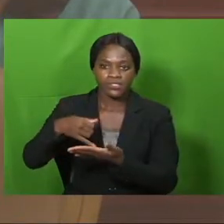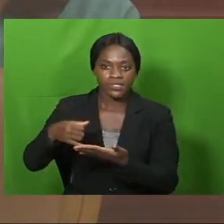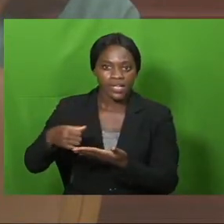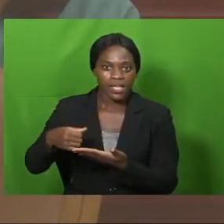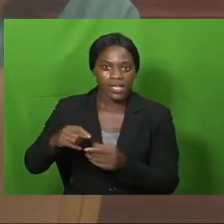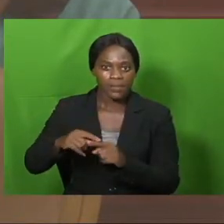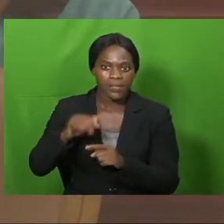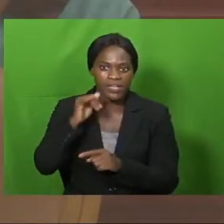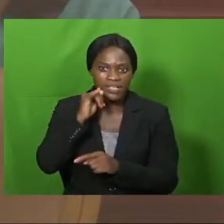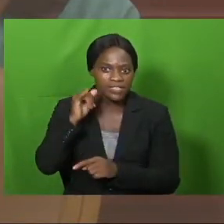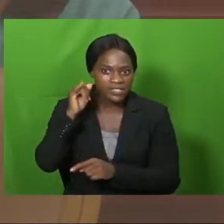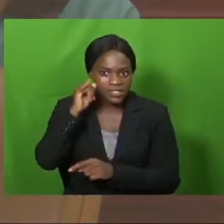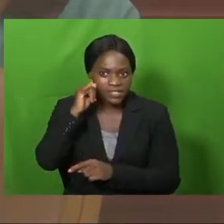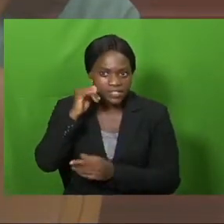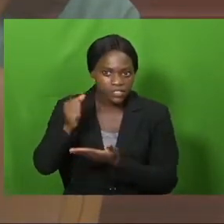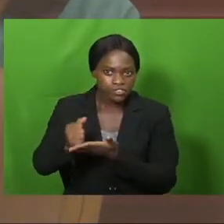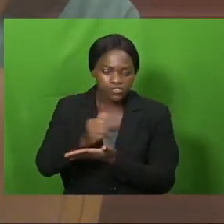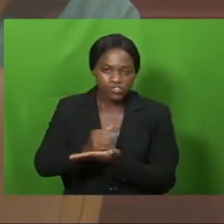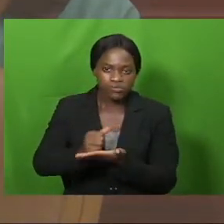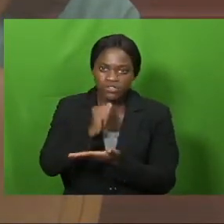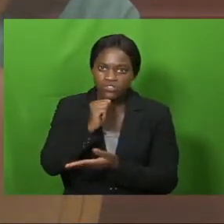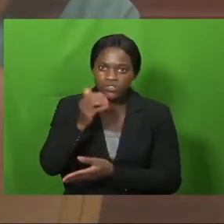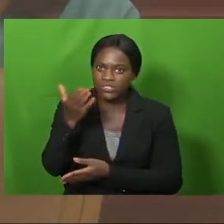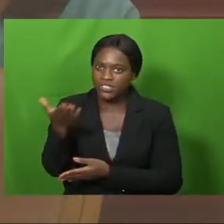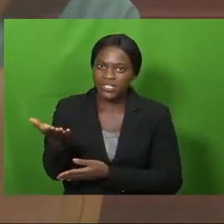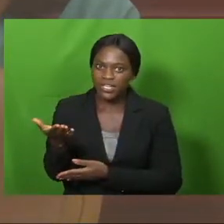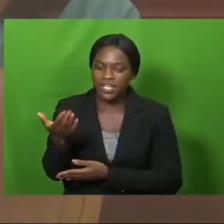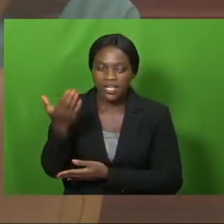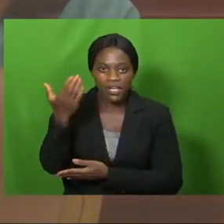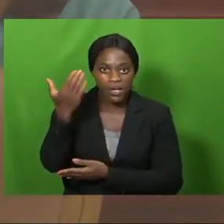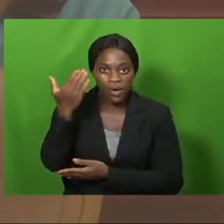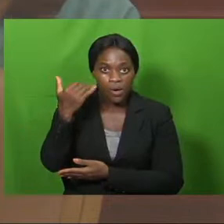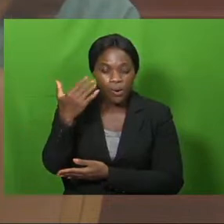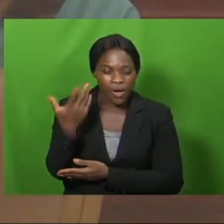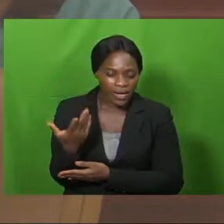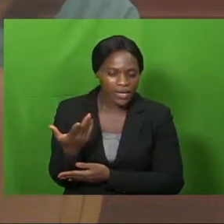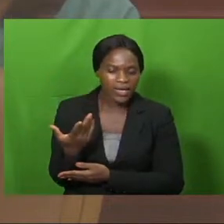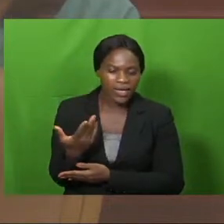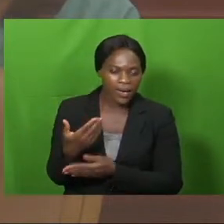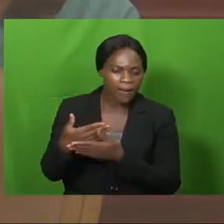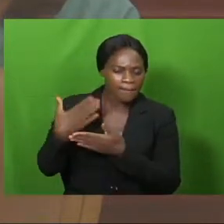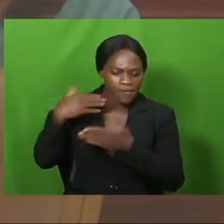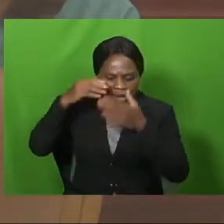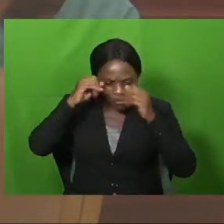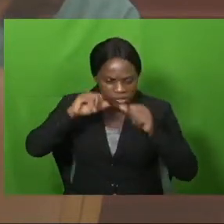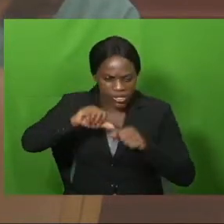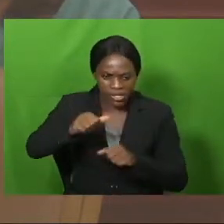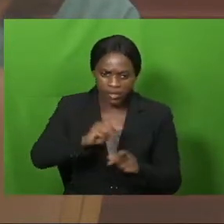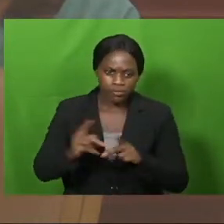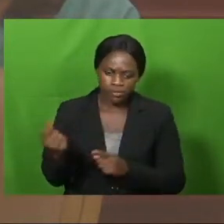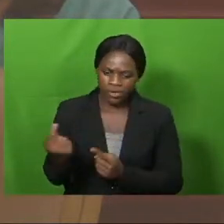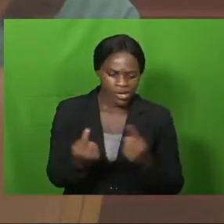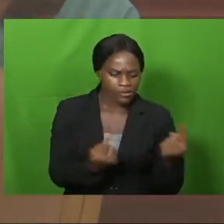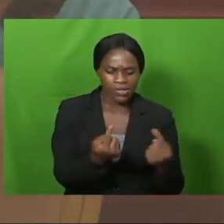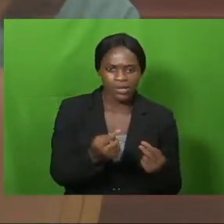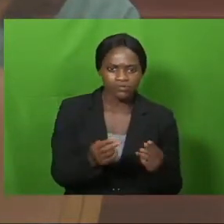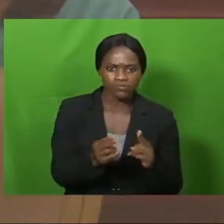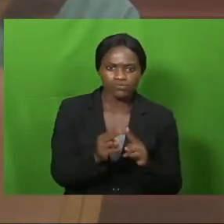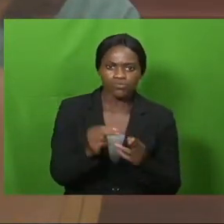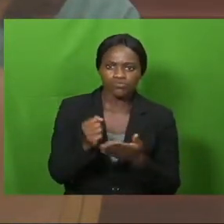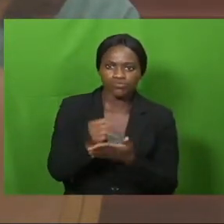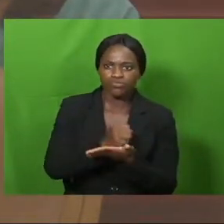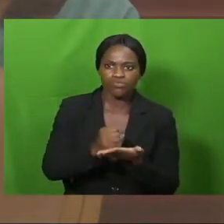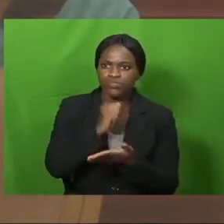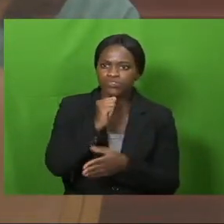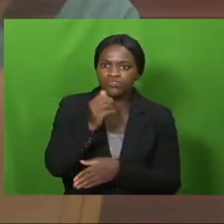document was not there because of the visitors, because you had the former presidents and other things all day. The document was not there for people to go and sign. So if you were